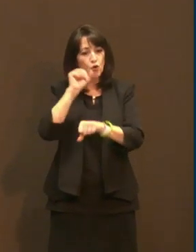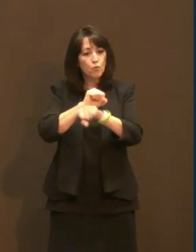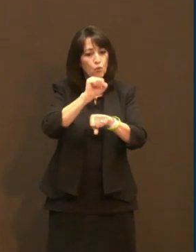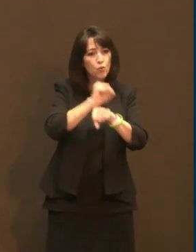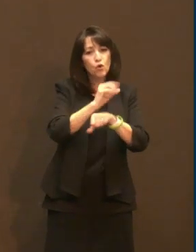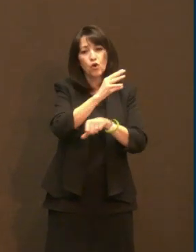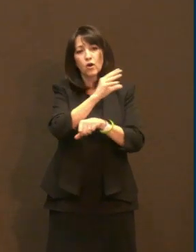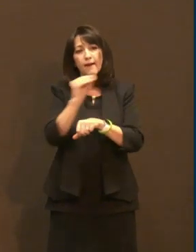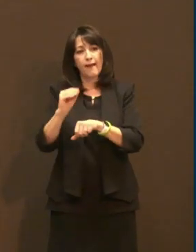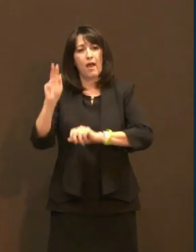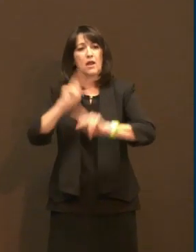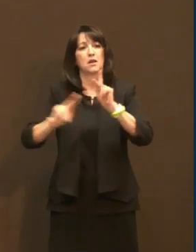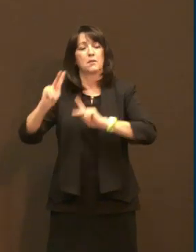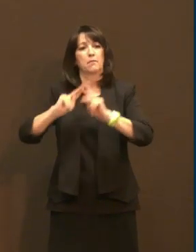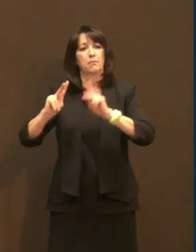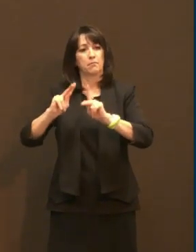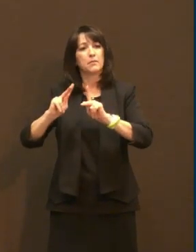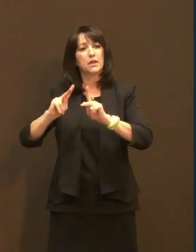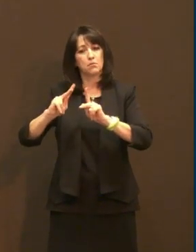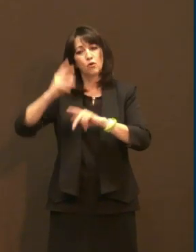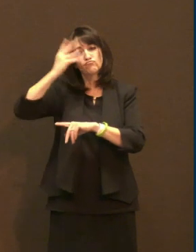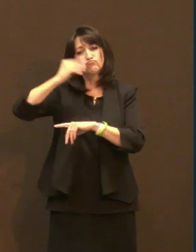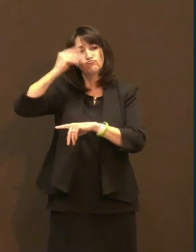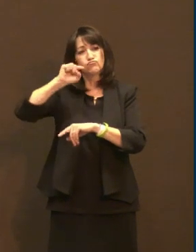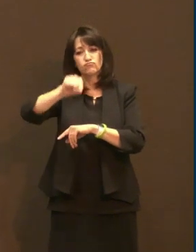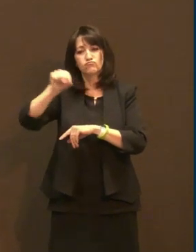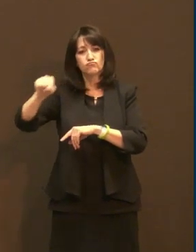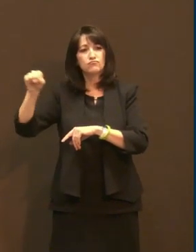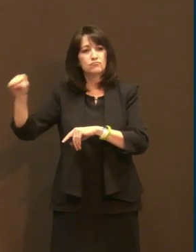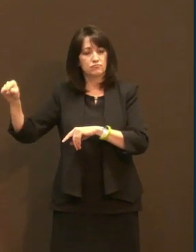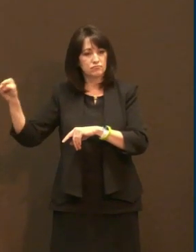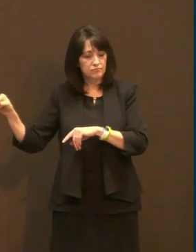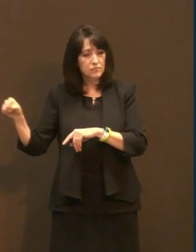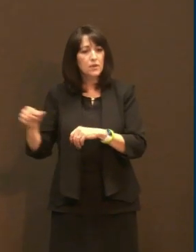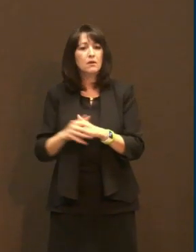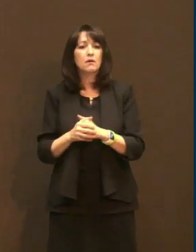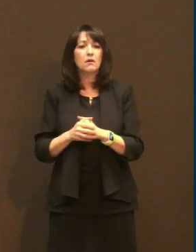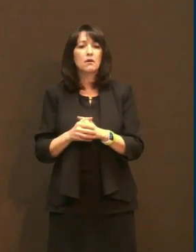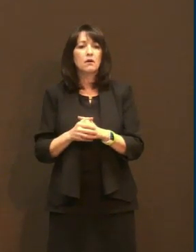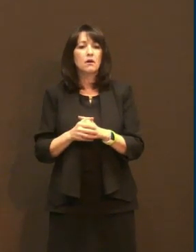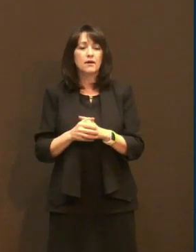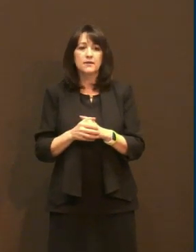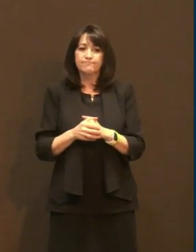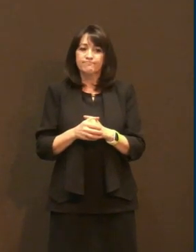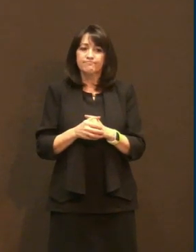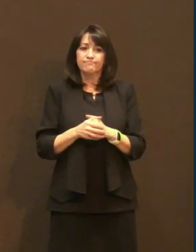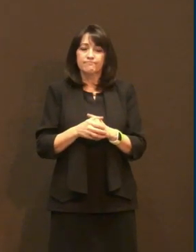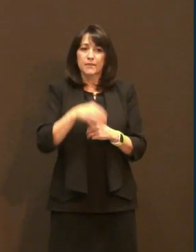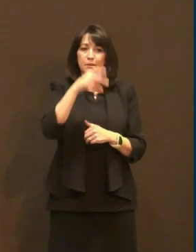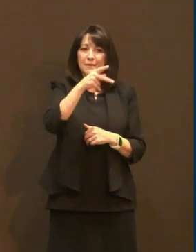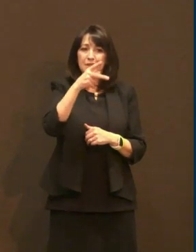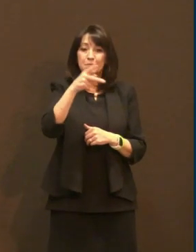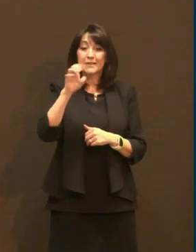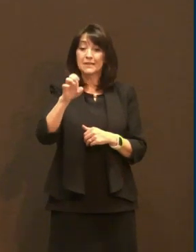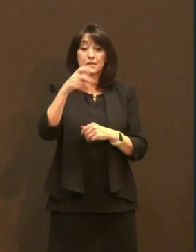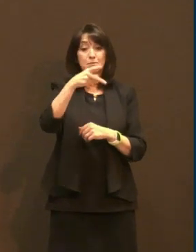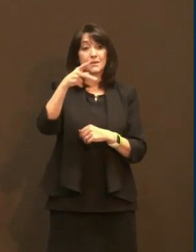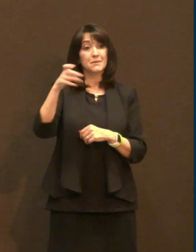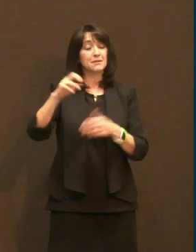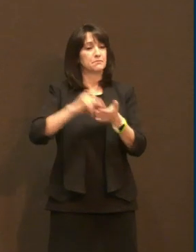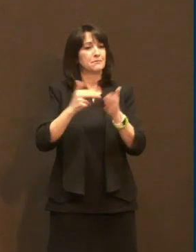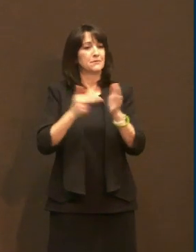to help support the appropriate use of personal protective equipment in long-term care. What has become